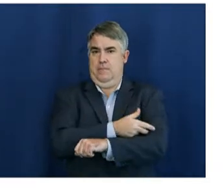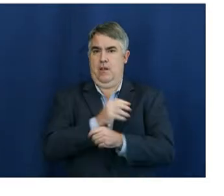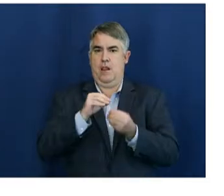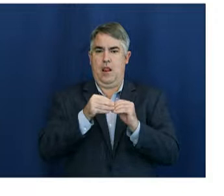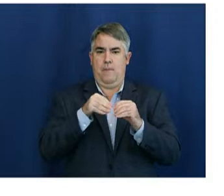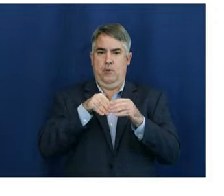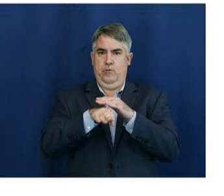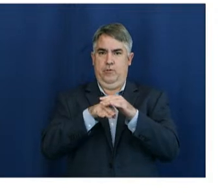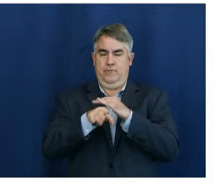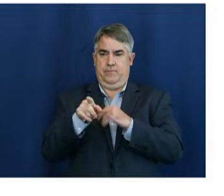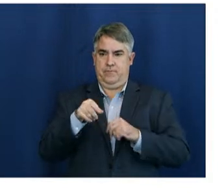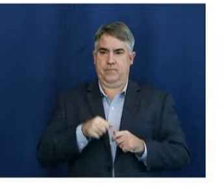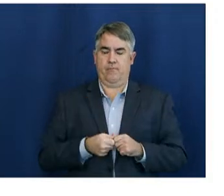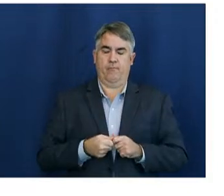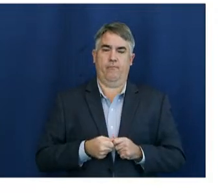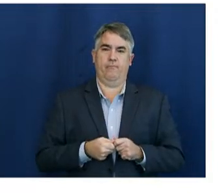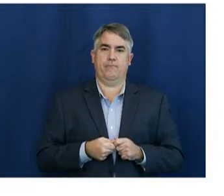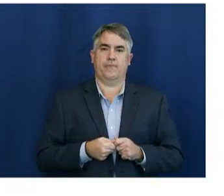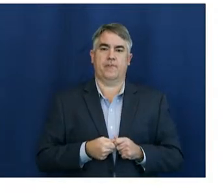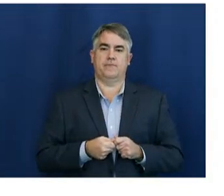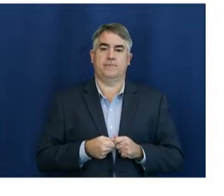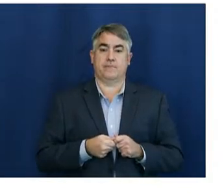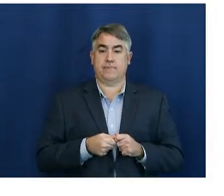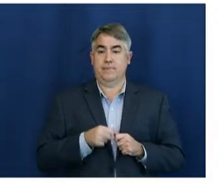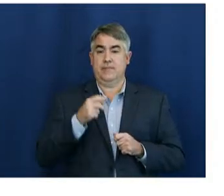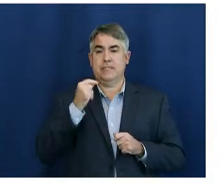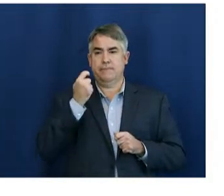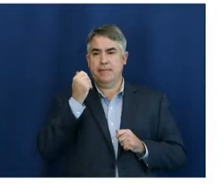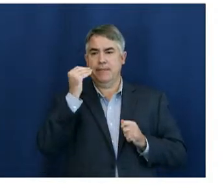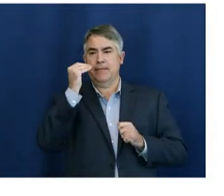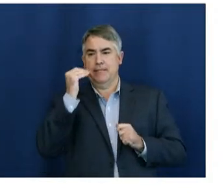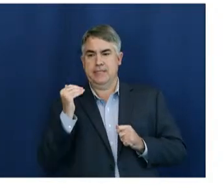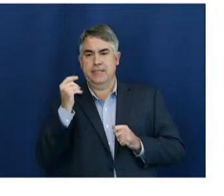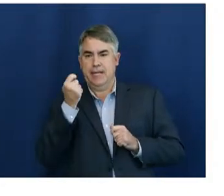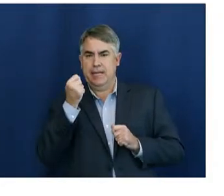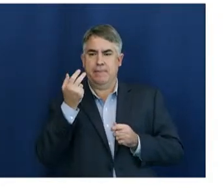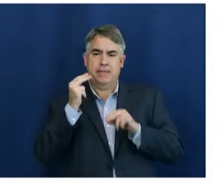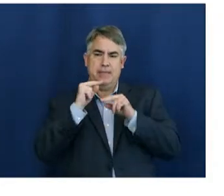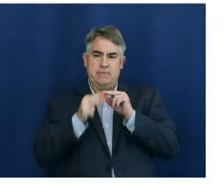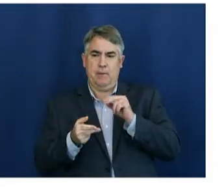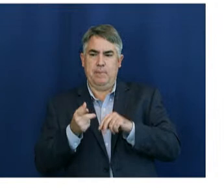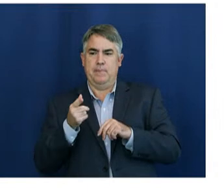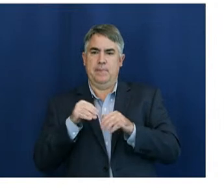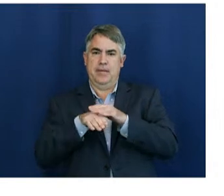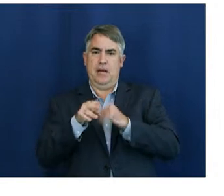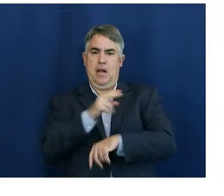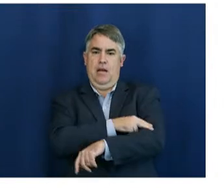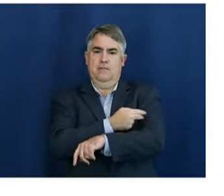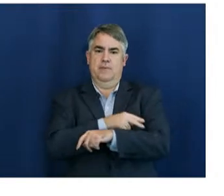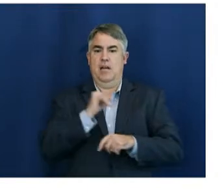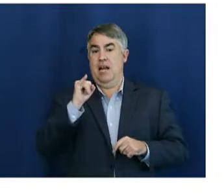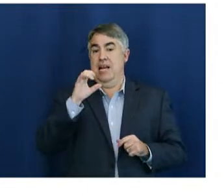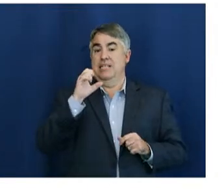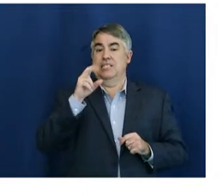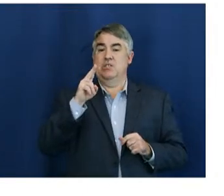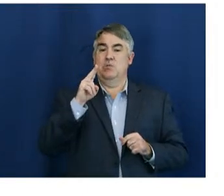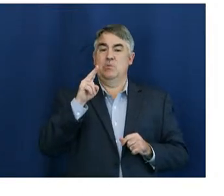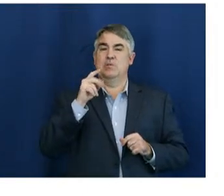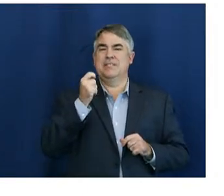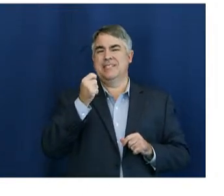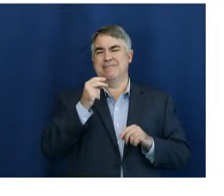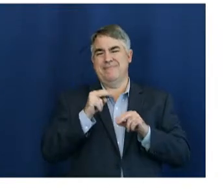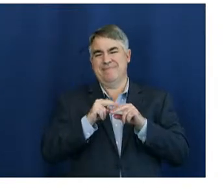hospitalization. You can see a slight downward trajectory, less downward with ICU utilization, a little more